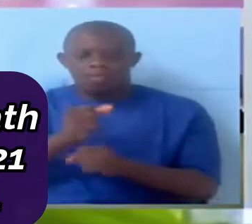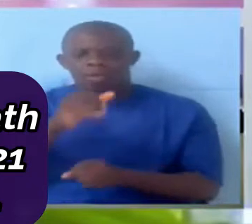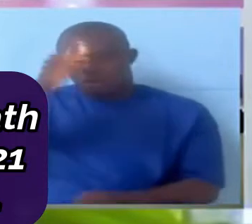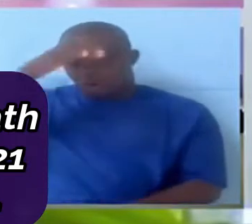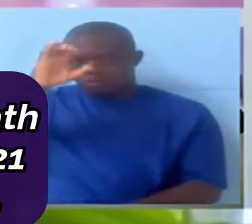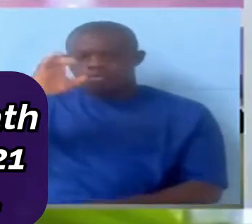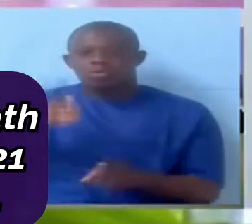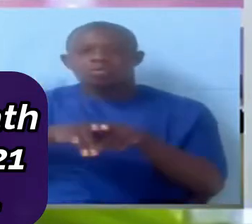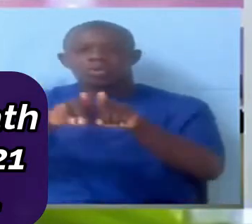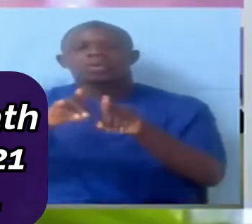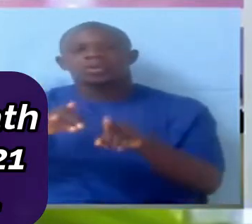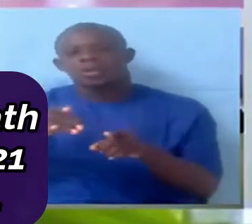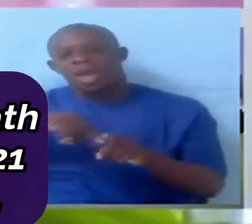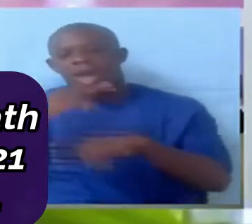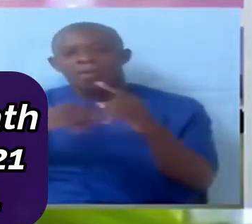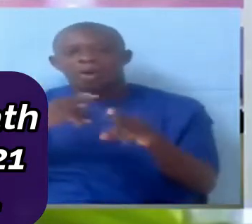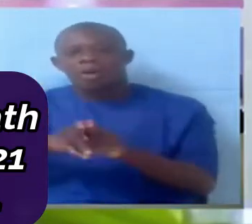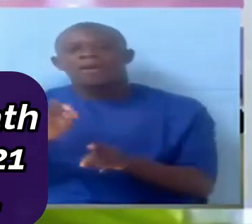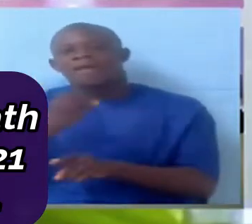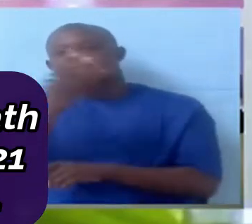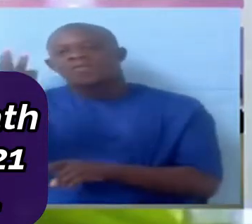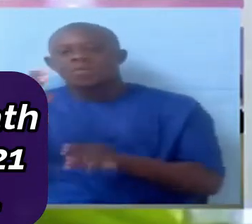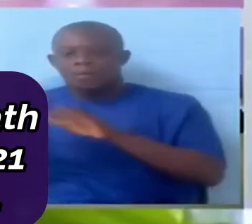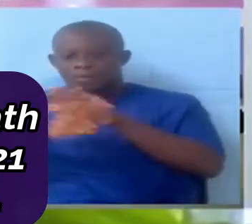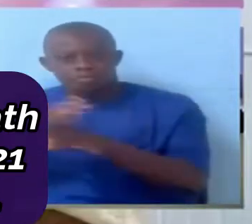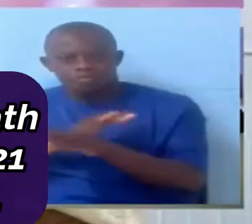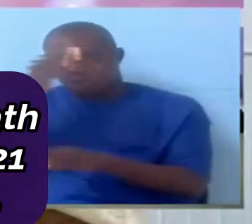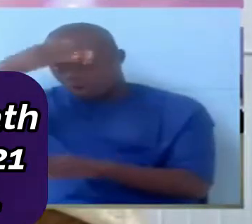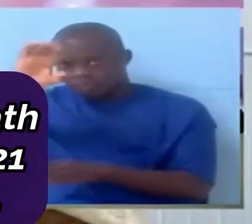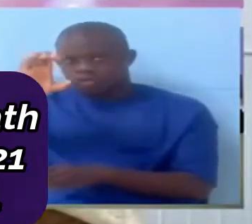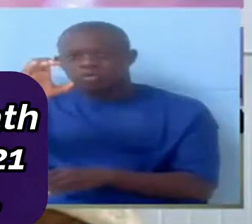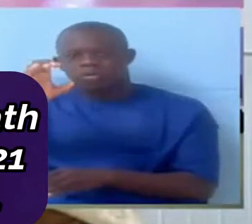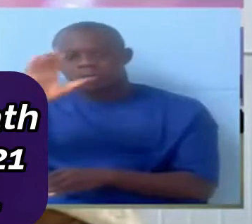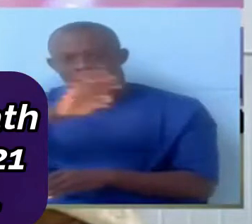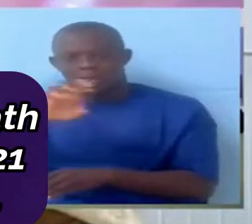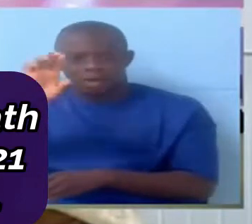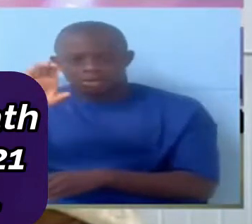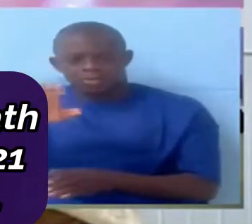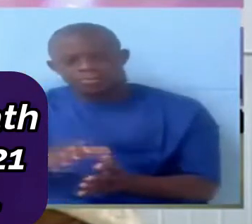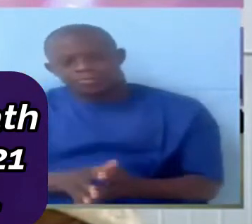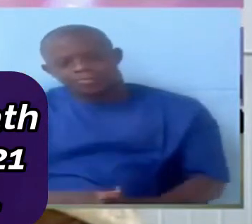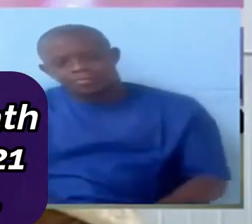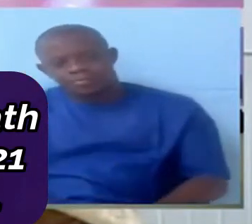healthy man, one week ago, suddenly pass away today?